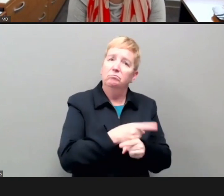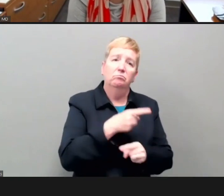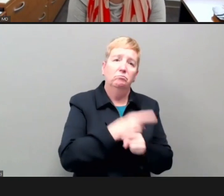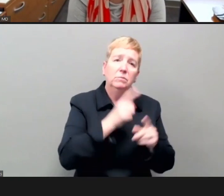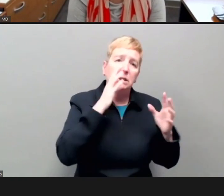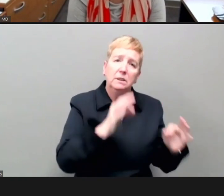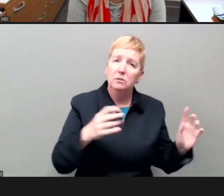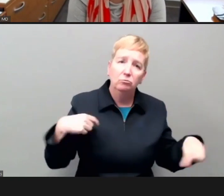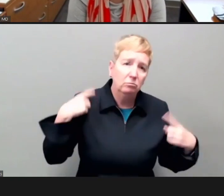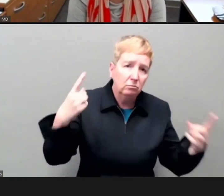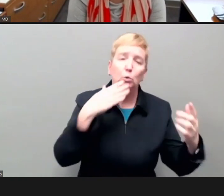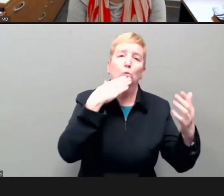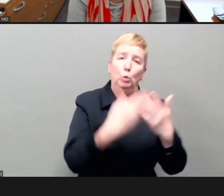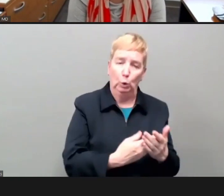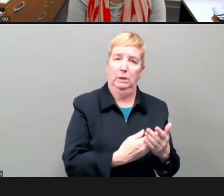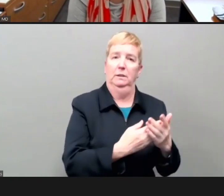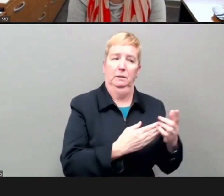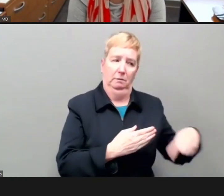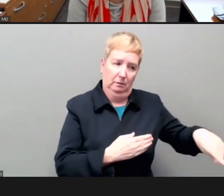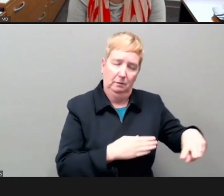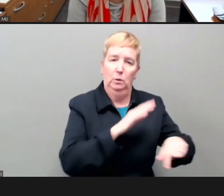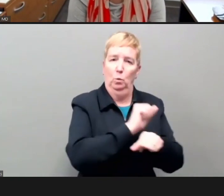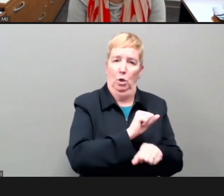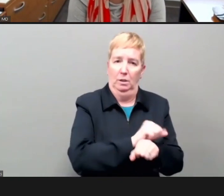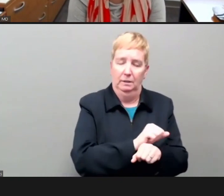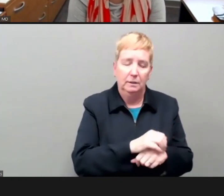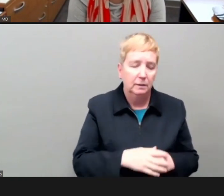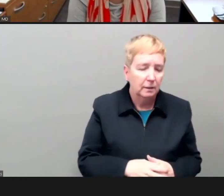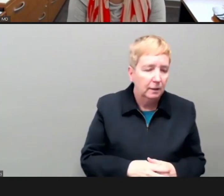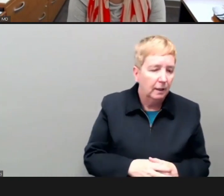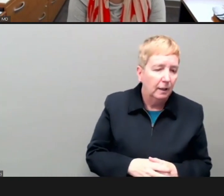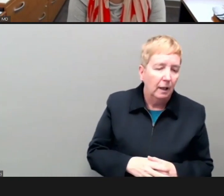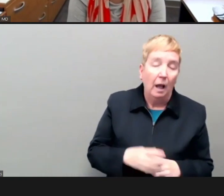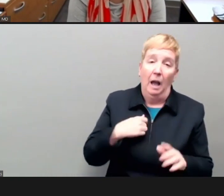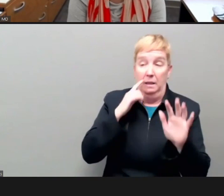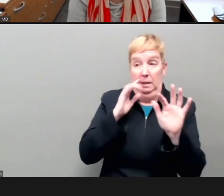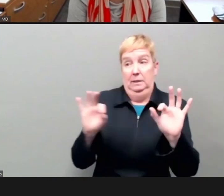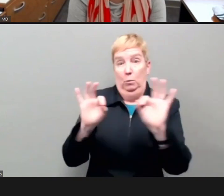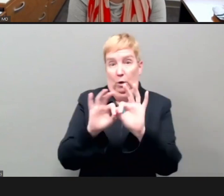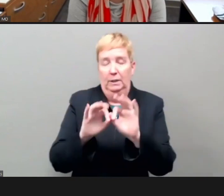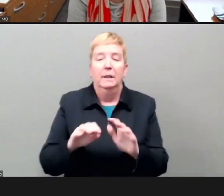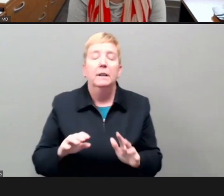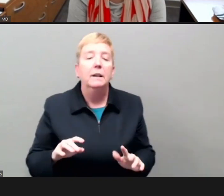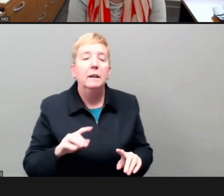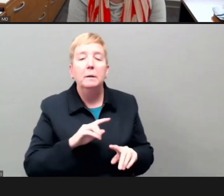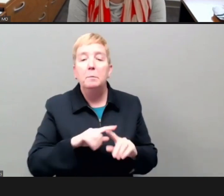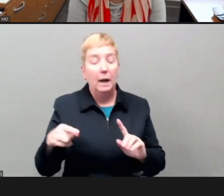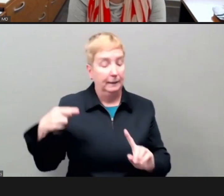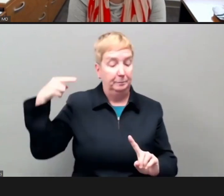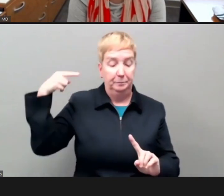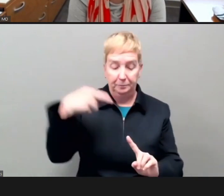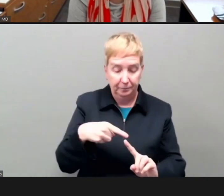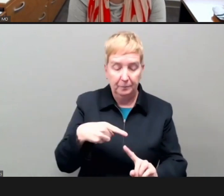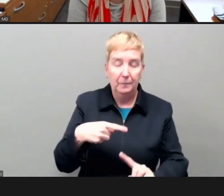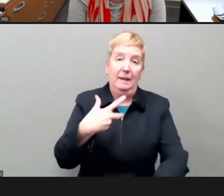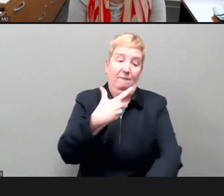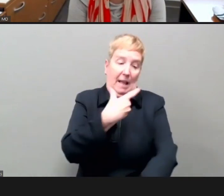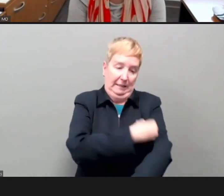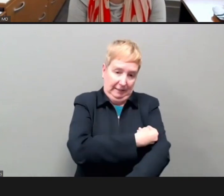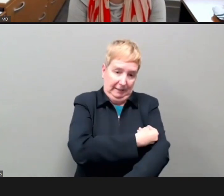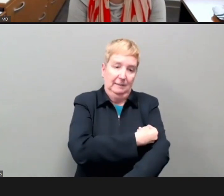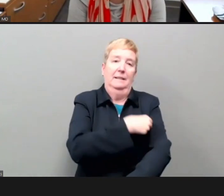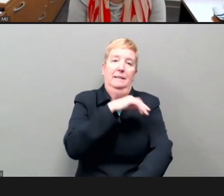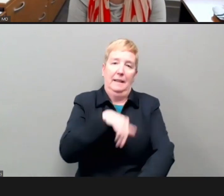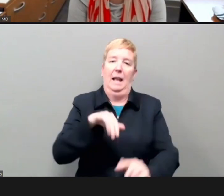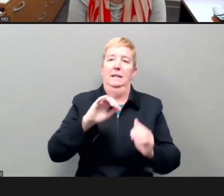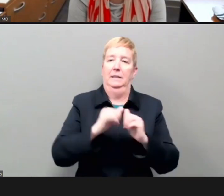I do want to point this out, and it's just because it's really important. Vaccines are the way through COVID, no